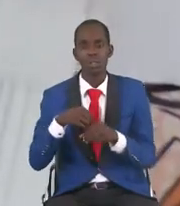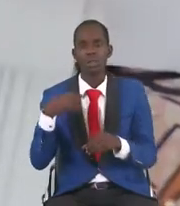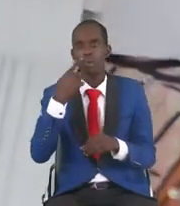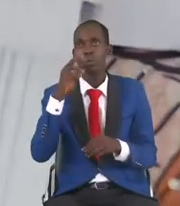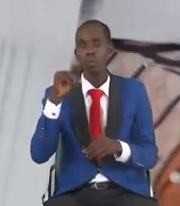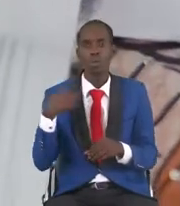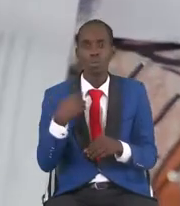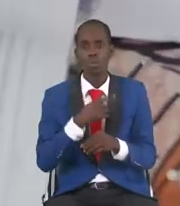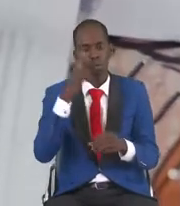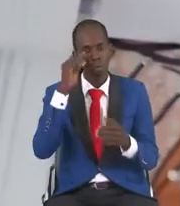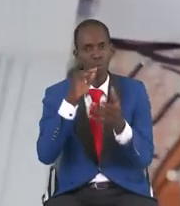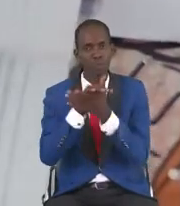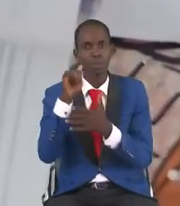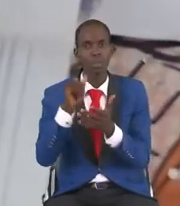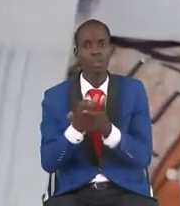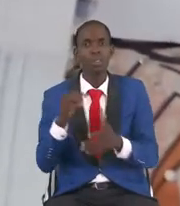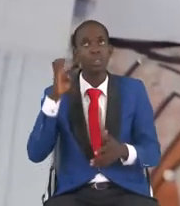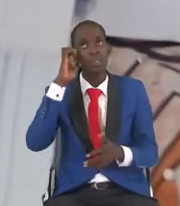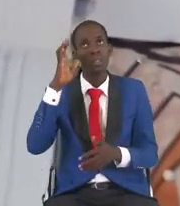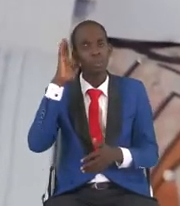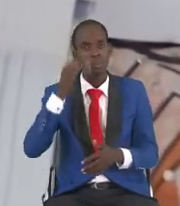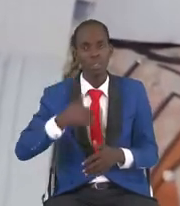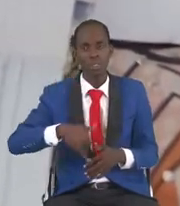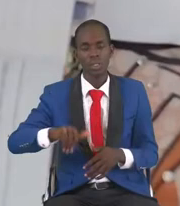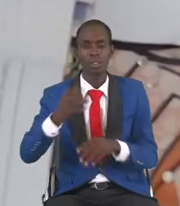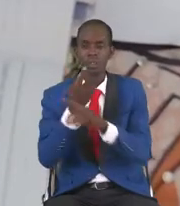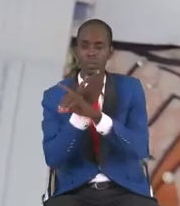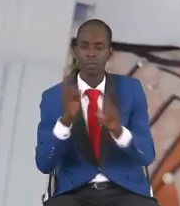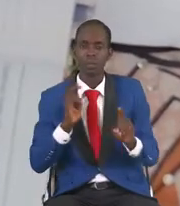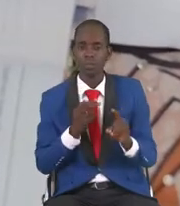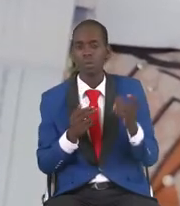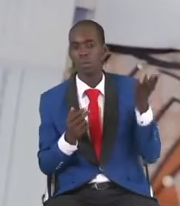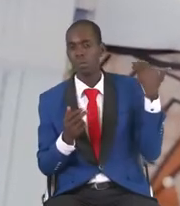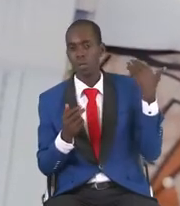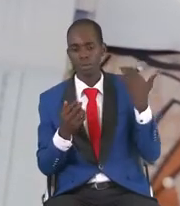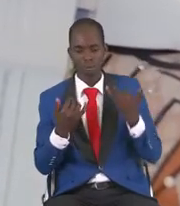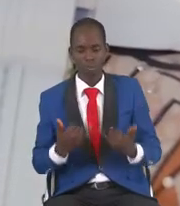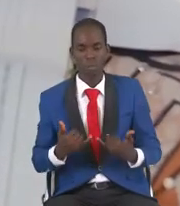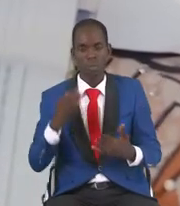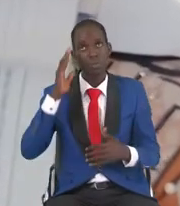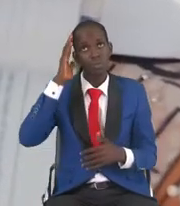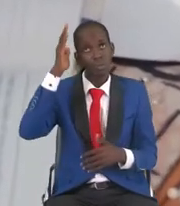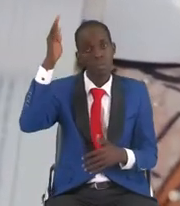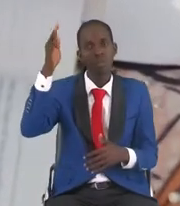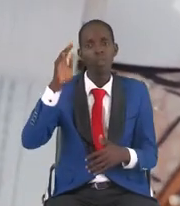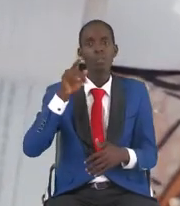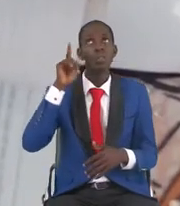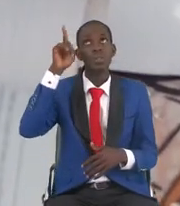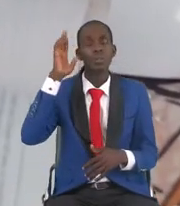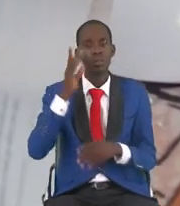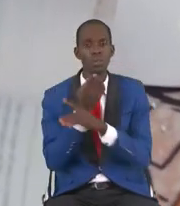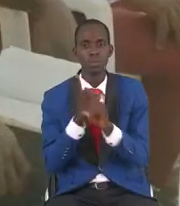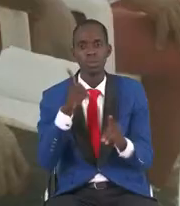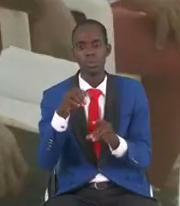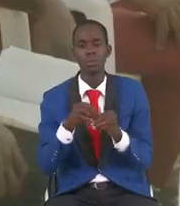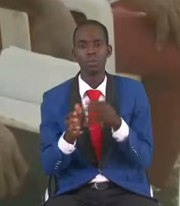will yet deliver us. Past, present, future, you're delivered in Jesus'